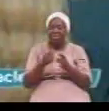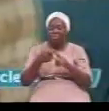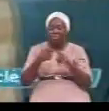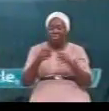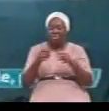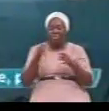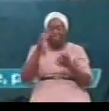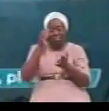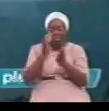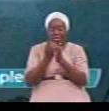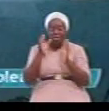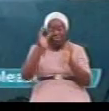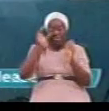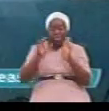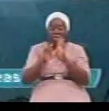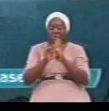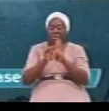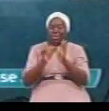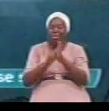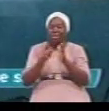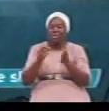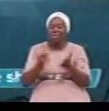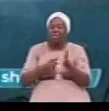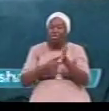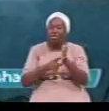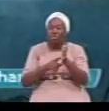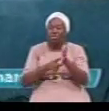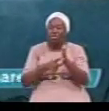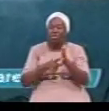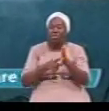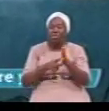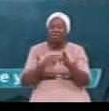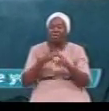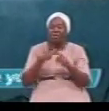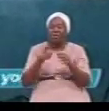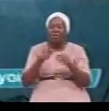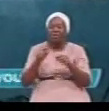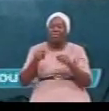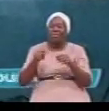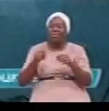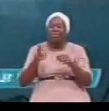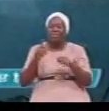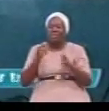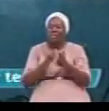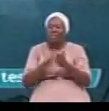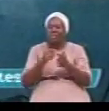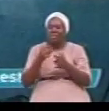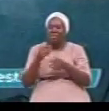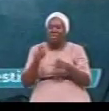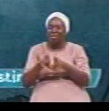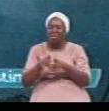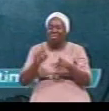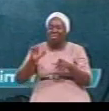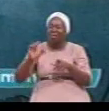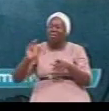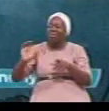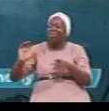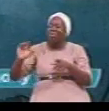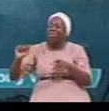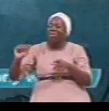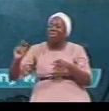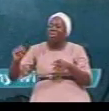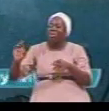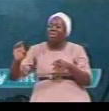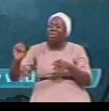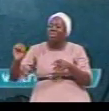he presented and the time that he had, what he had was a benign tumor. So a benign tumor is more like a cancer, but a milder form